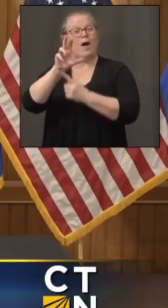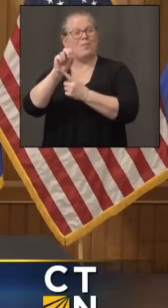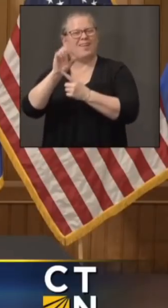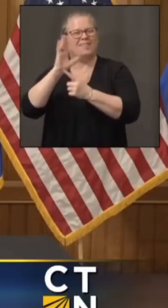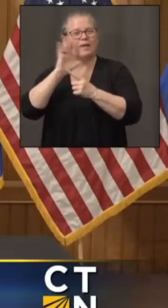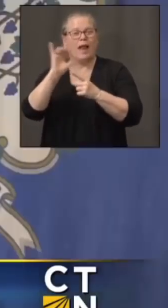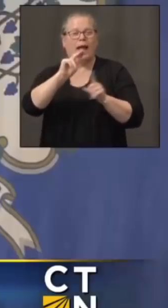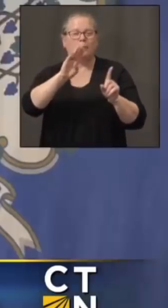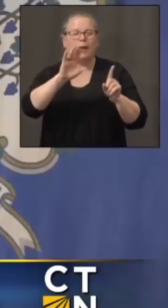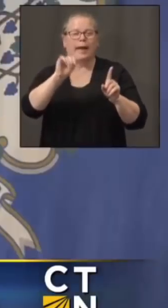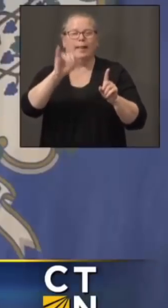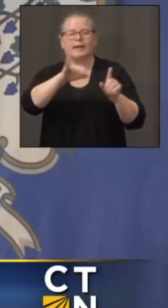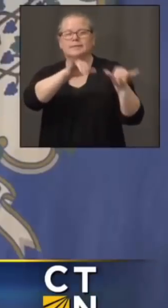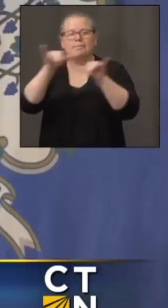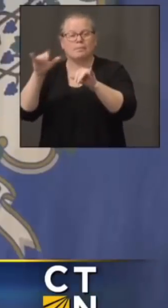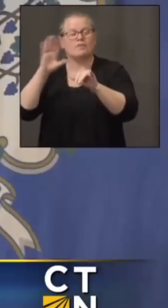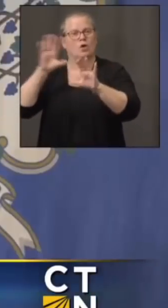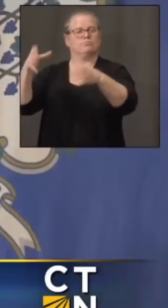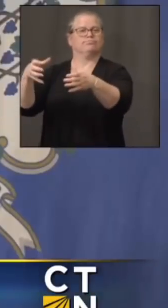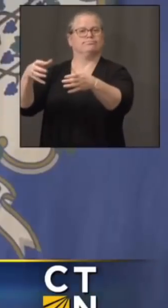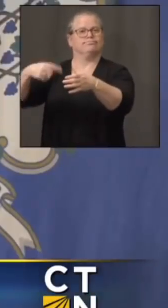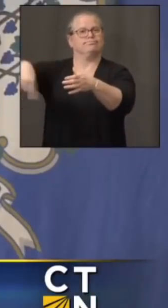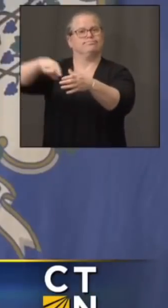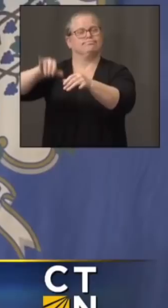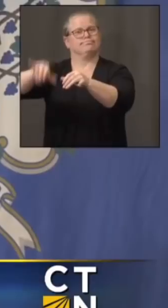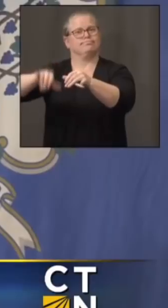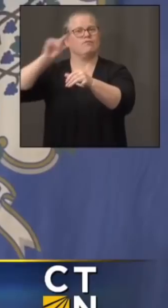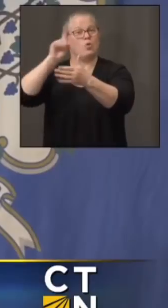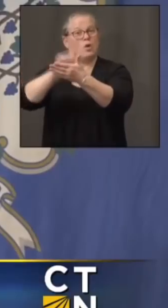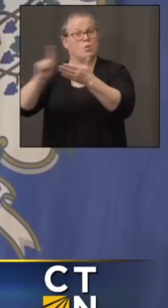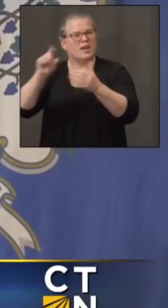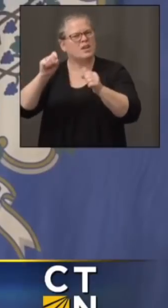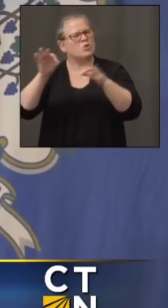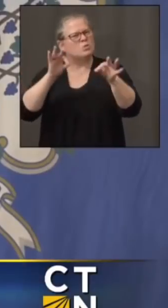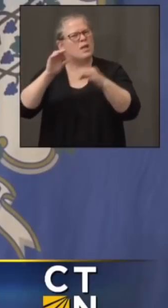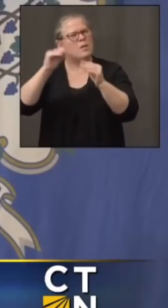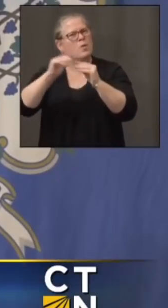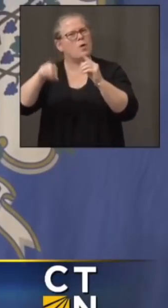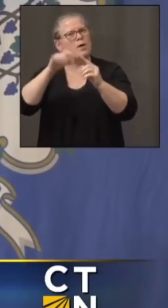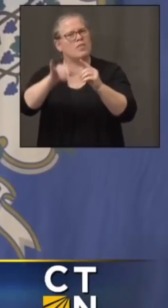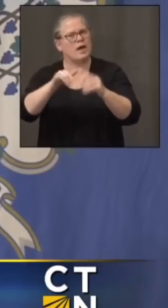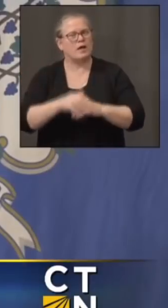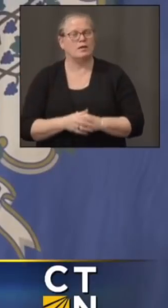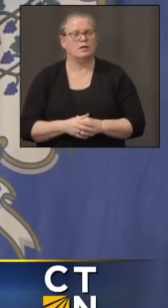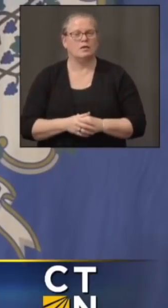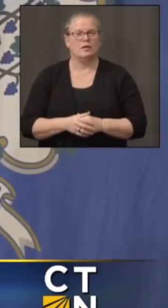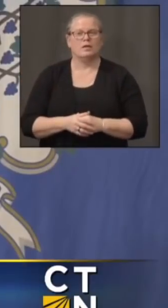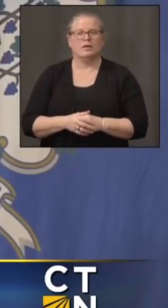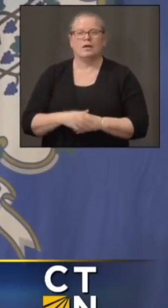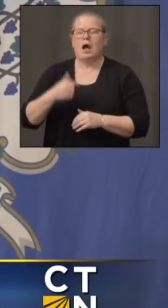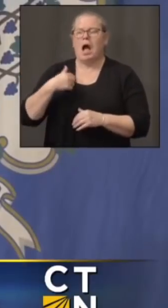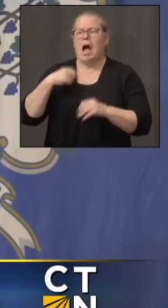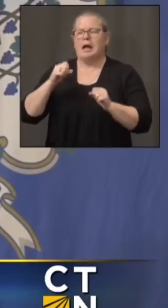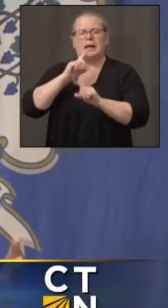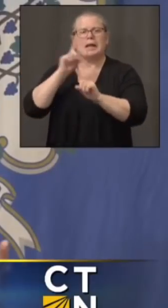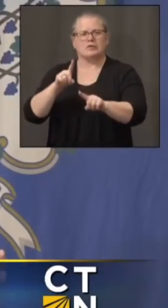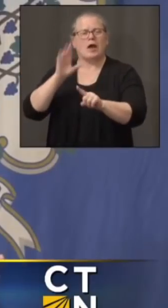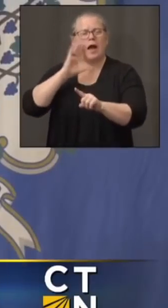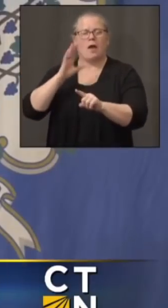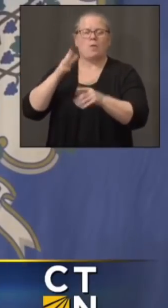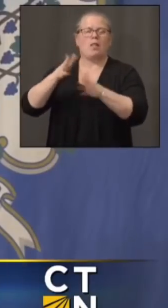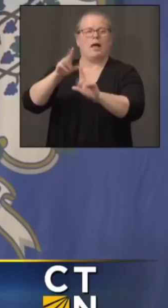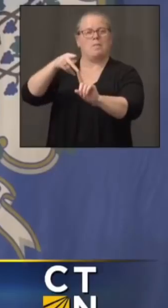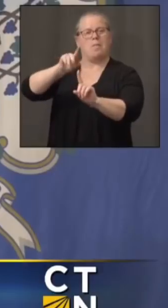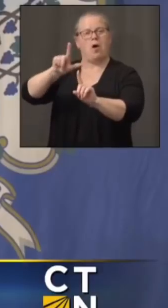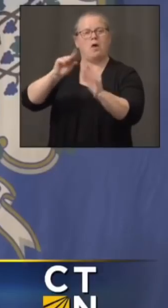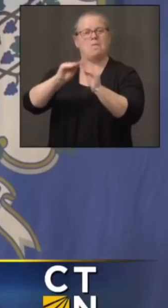of that, and Paul can help me out because he's been leading the discussion with both Mohegan Sun and Foxwoods. Look, I'm very thankful. Neither of